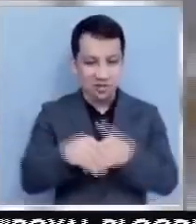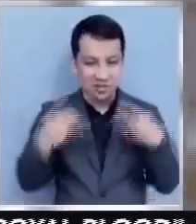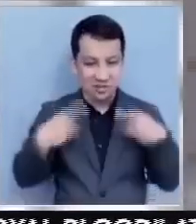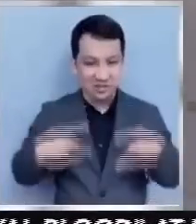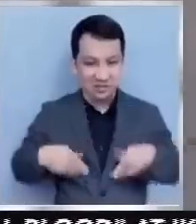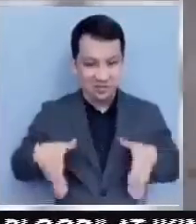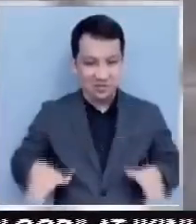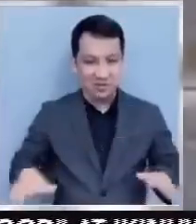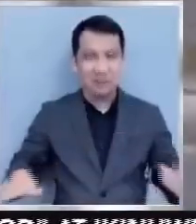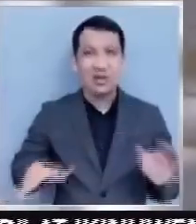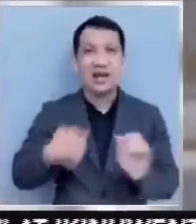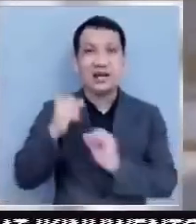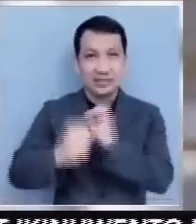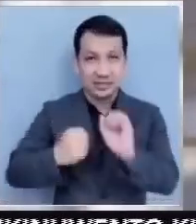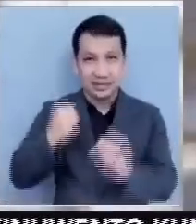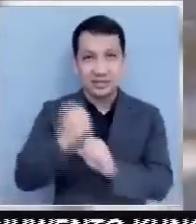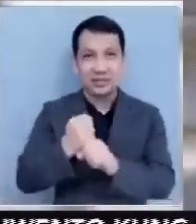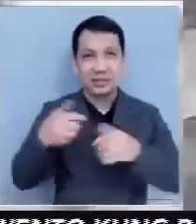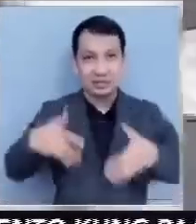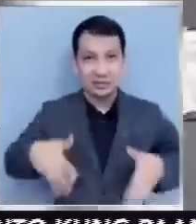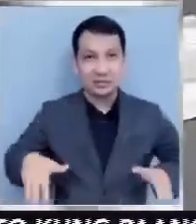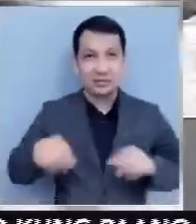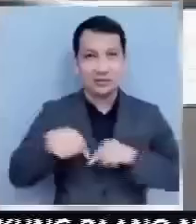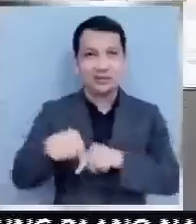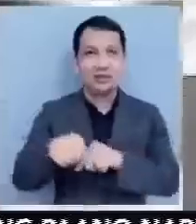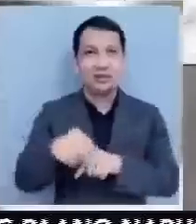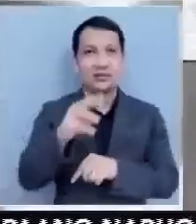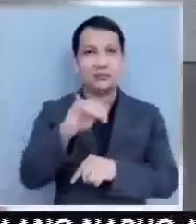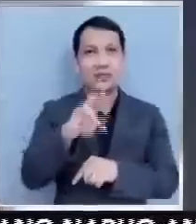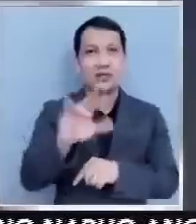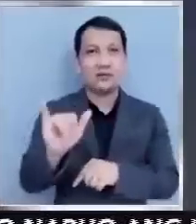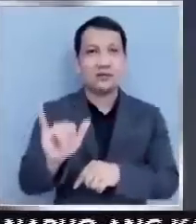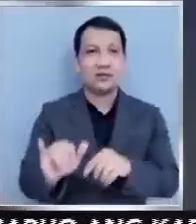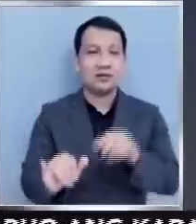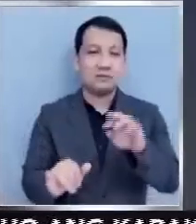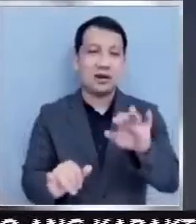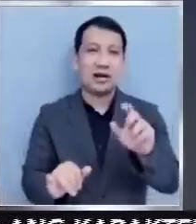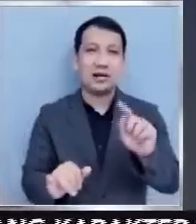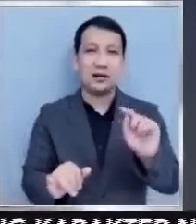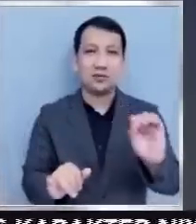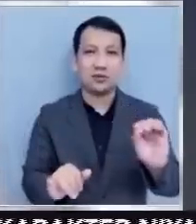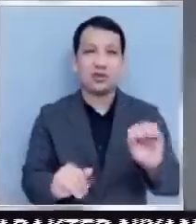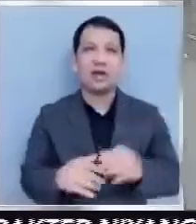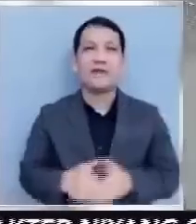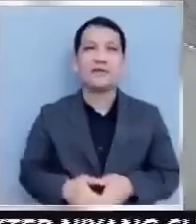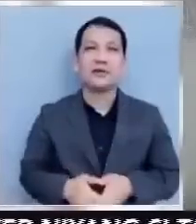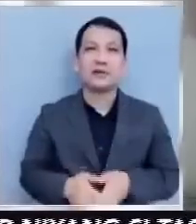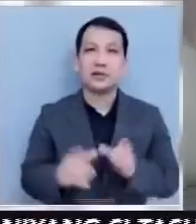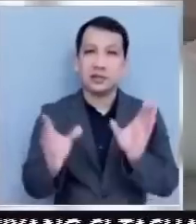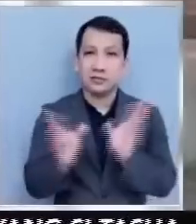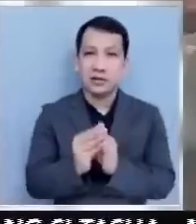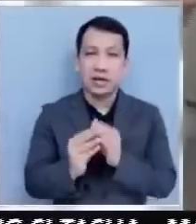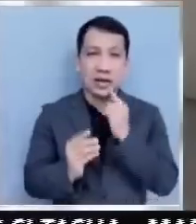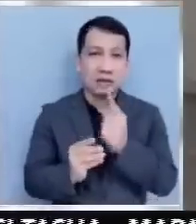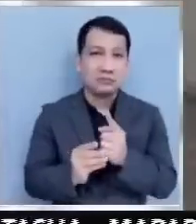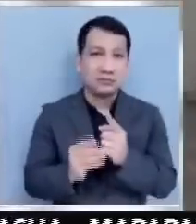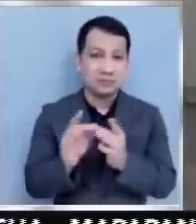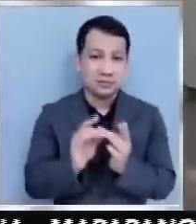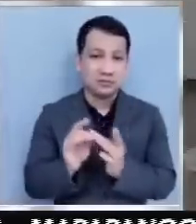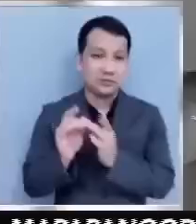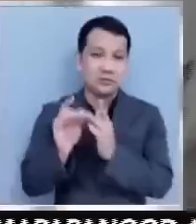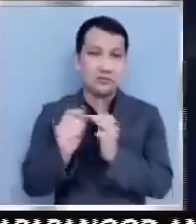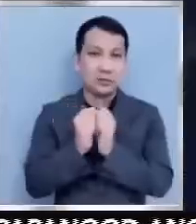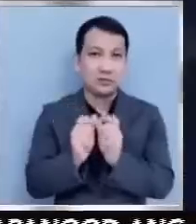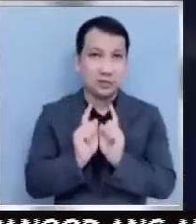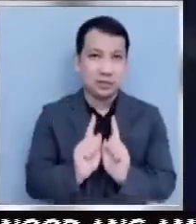taunang bridal fashion show na Marry Me at Marriott. Naging extra special pa yan dahil sa